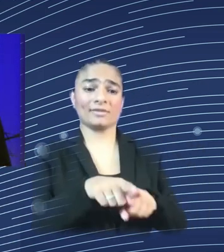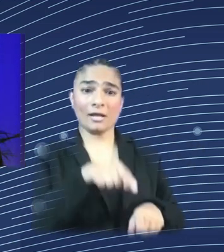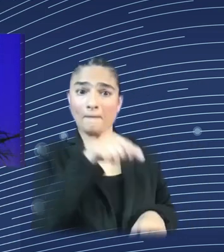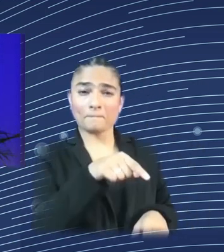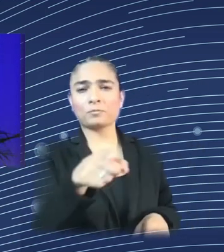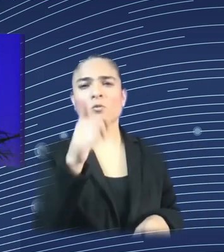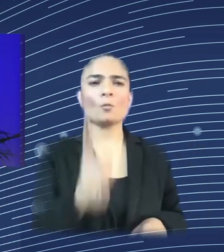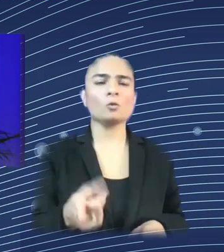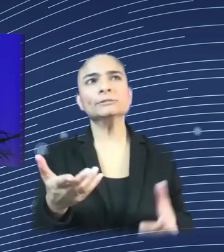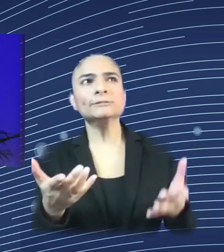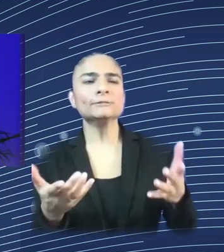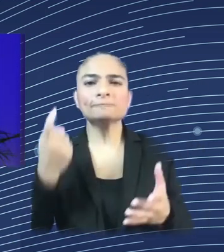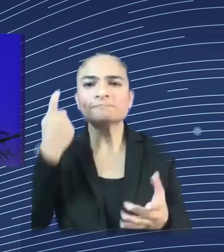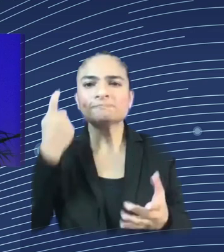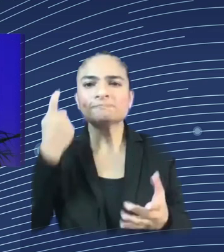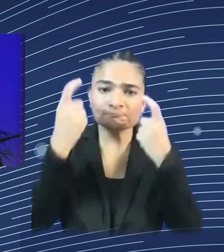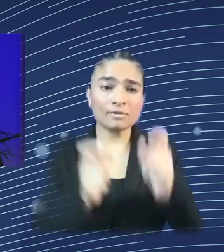you have to consider the perceptions and